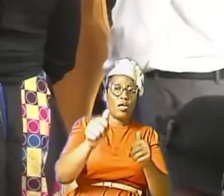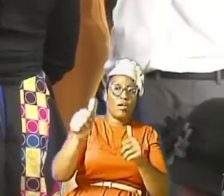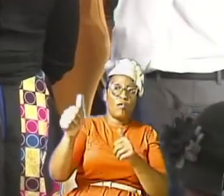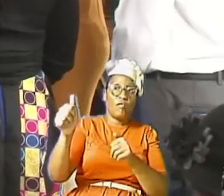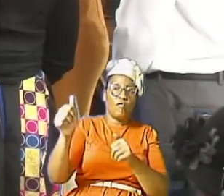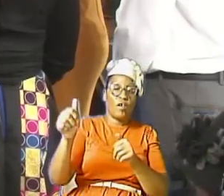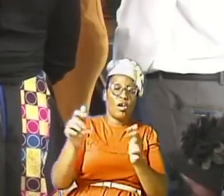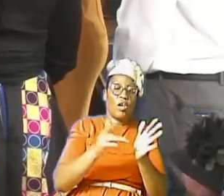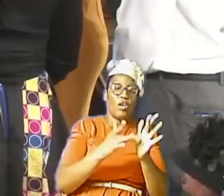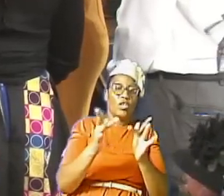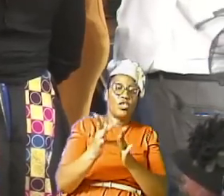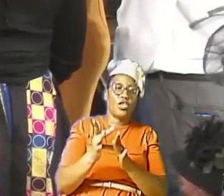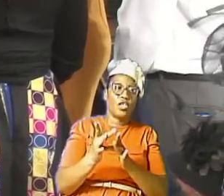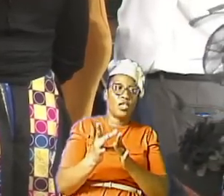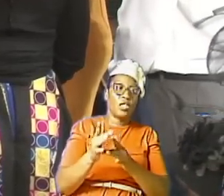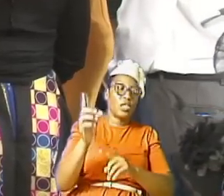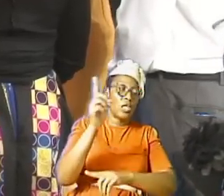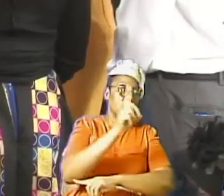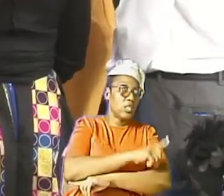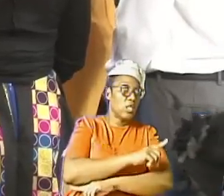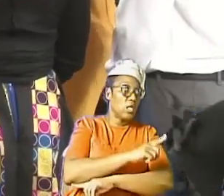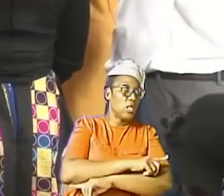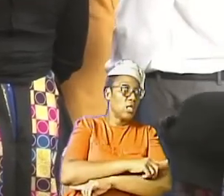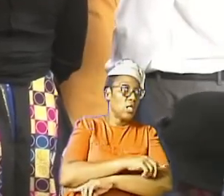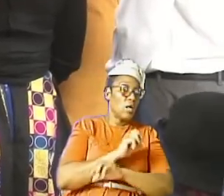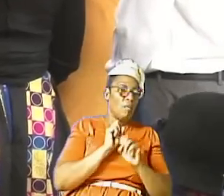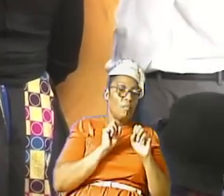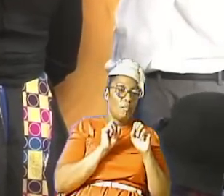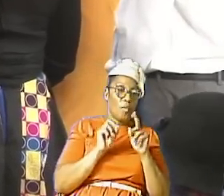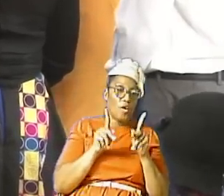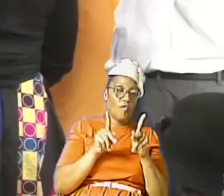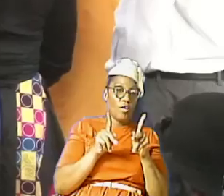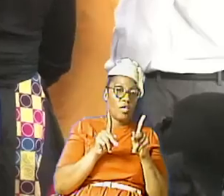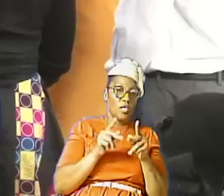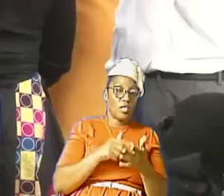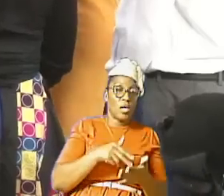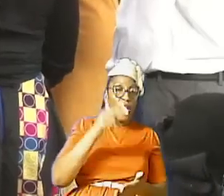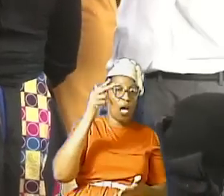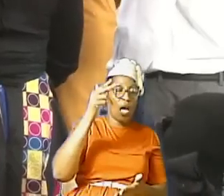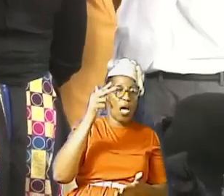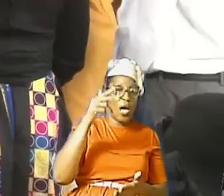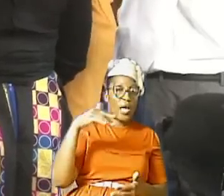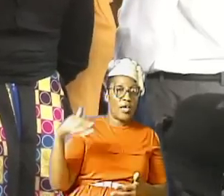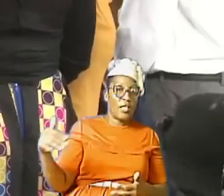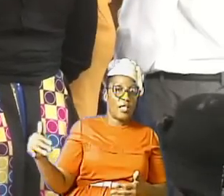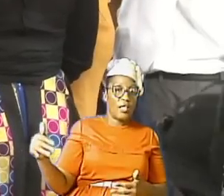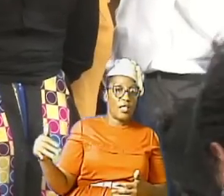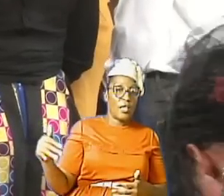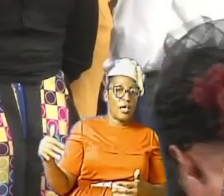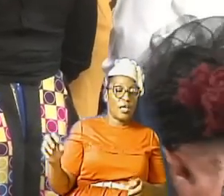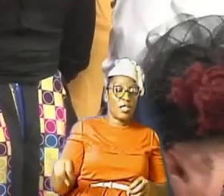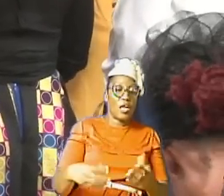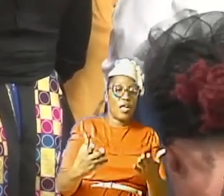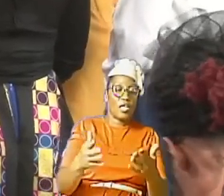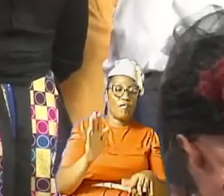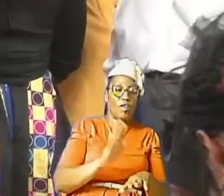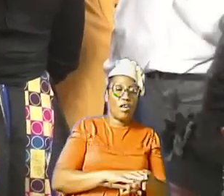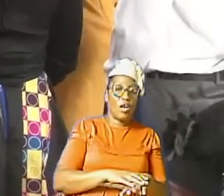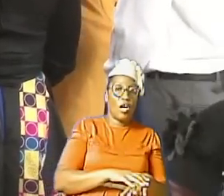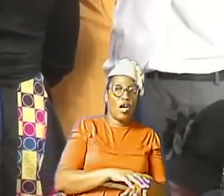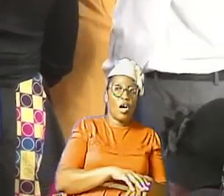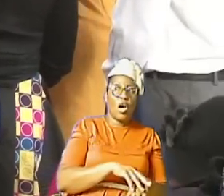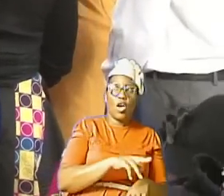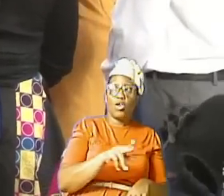me daily. I believe that is a privilege which is of high priority, that is extended